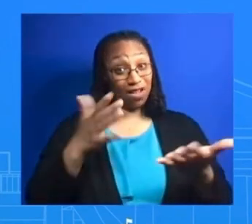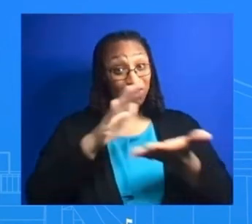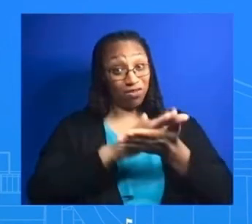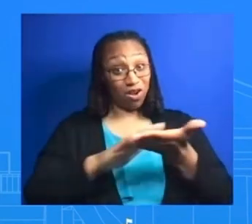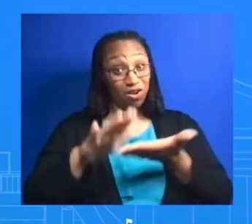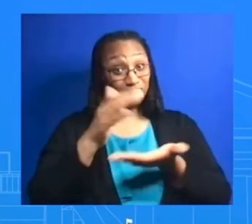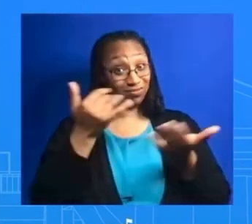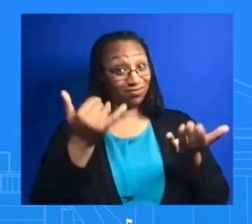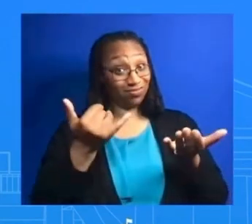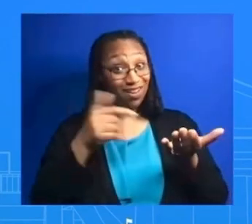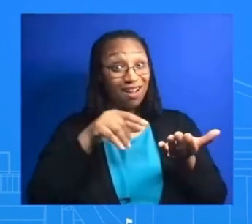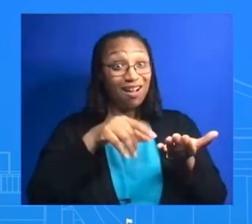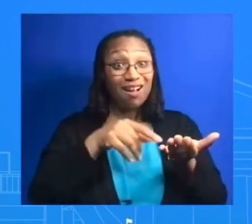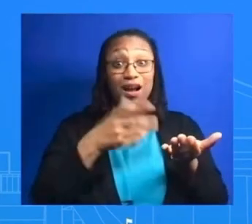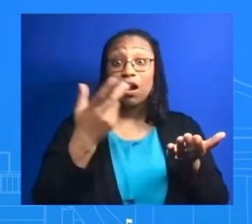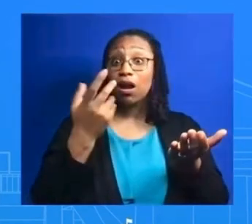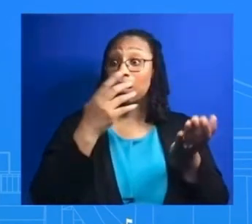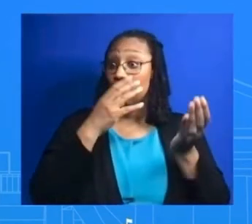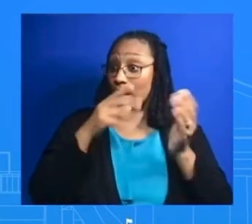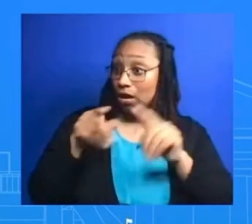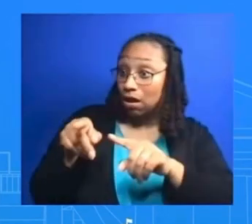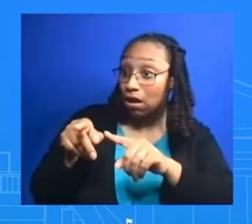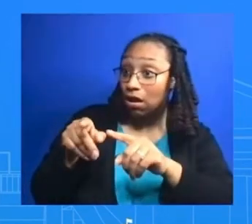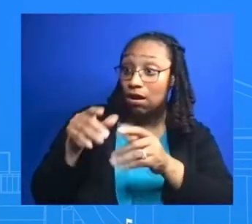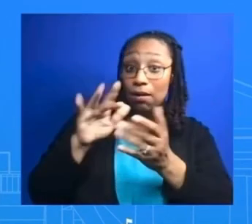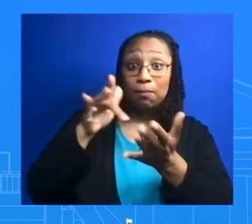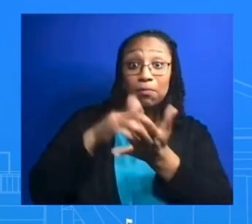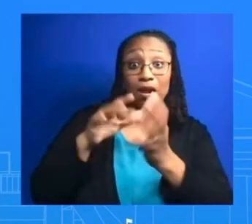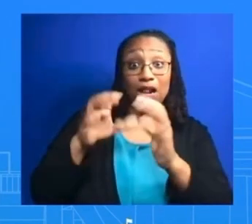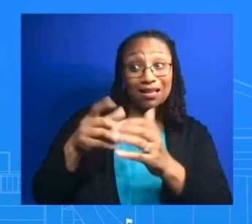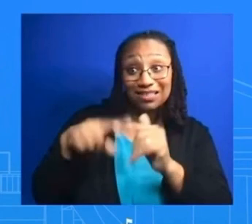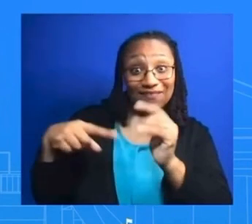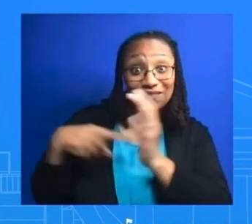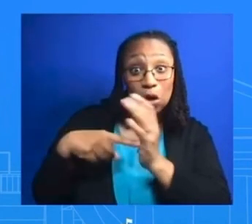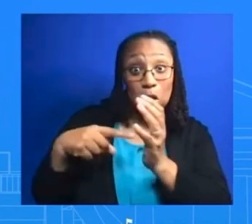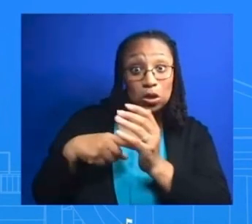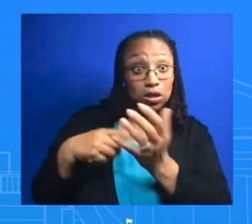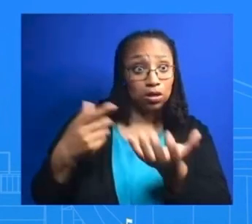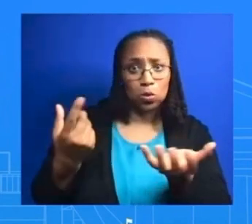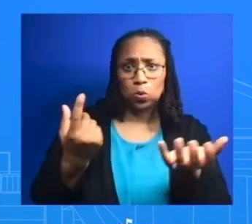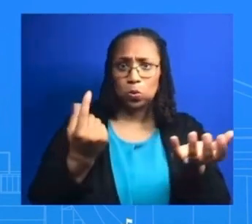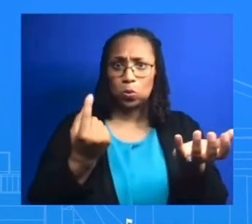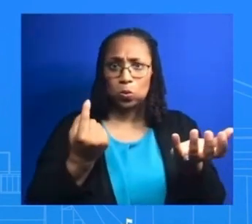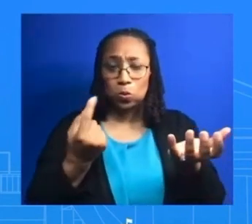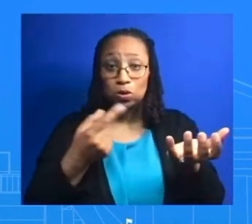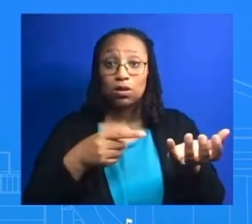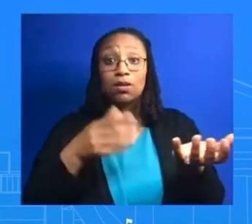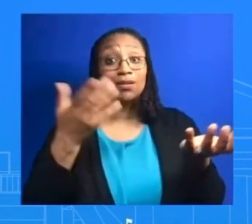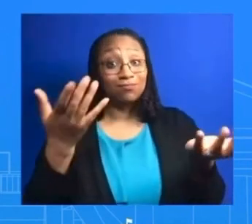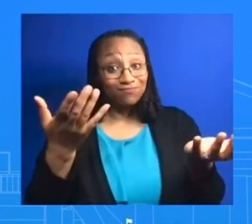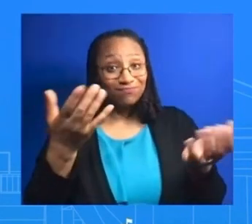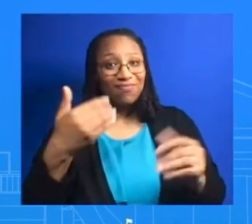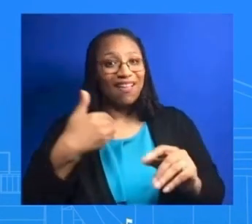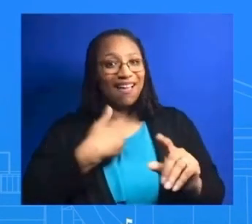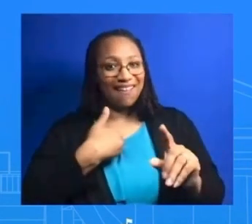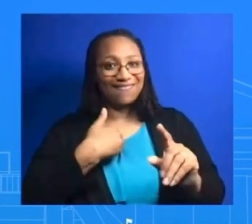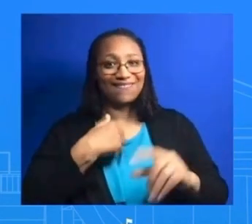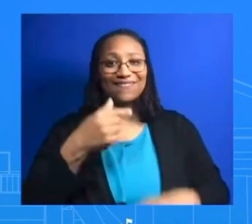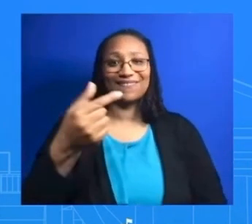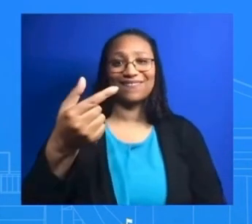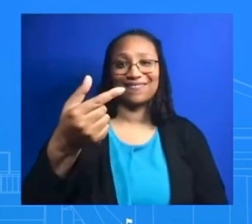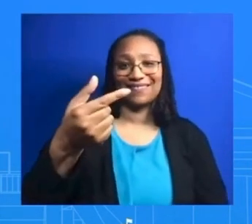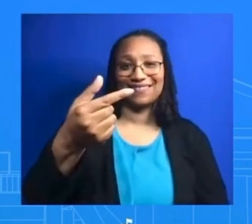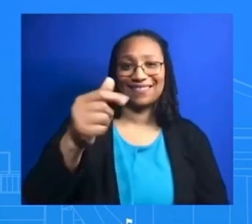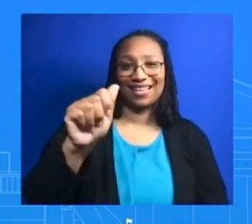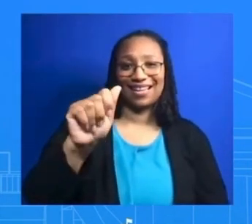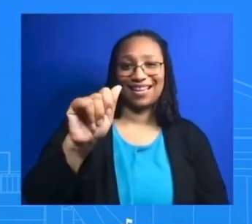has already made progress in what's called a gainful employment rule, which would restrict whether federal loans can be used at